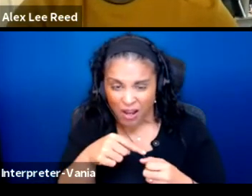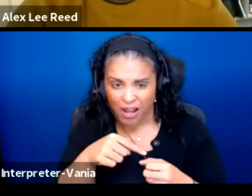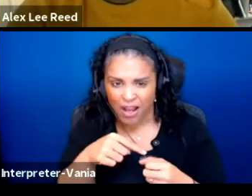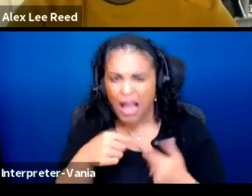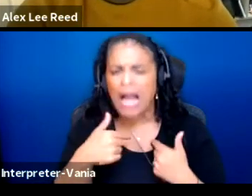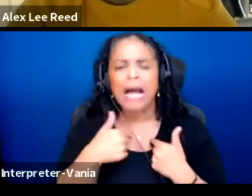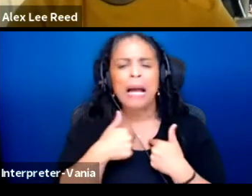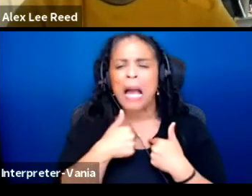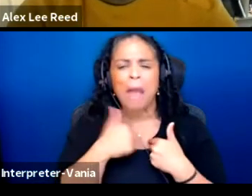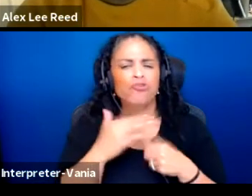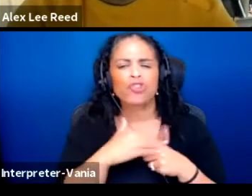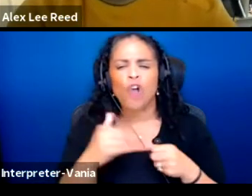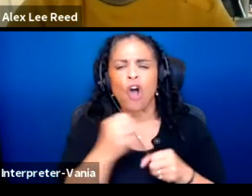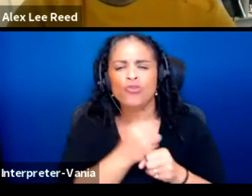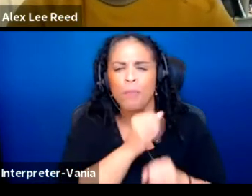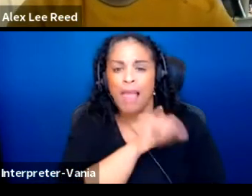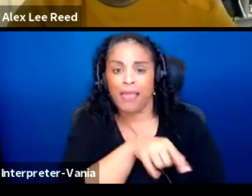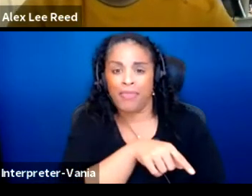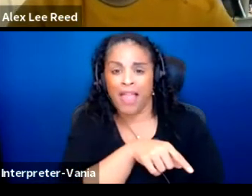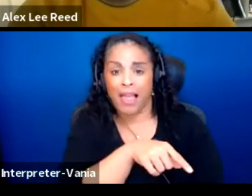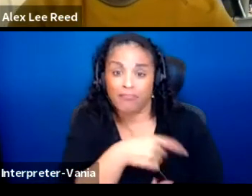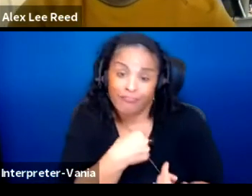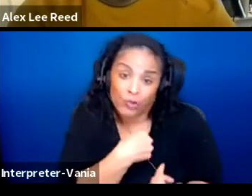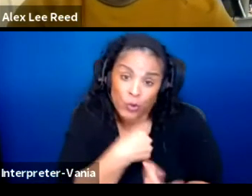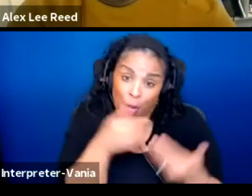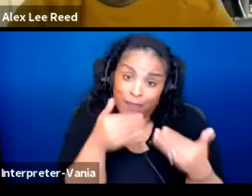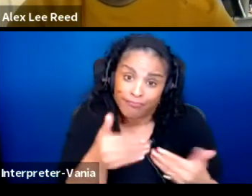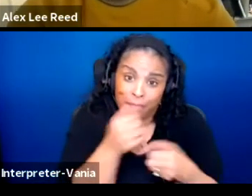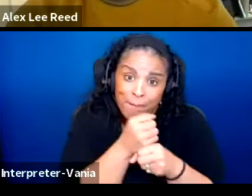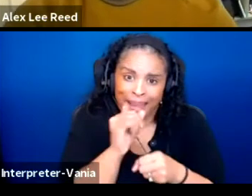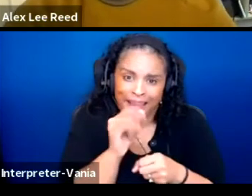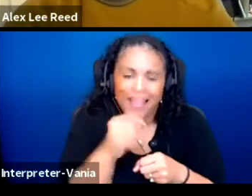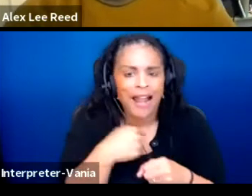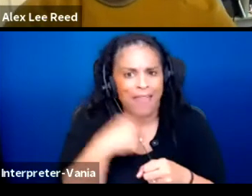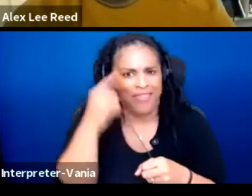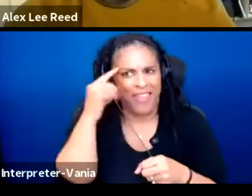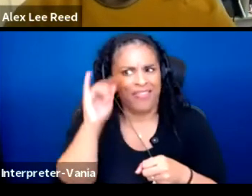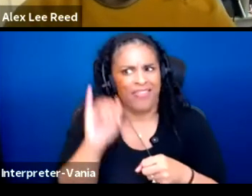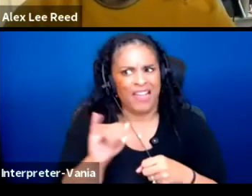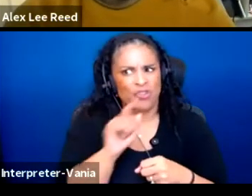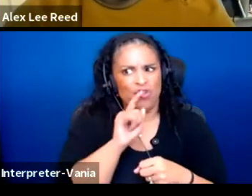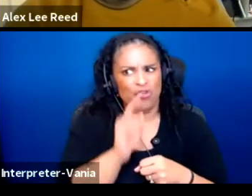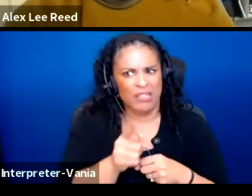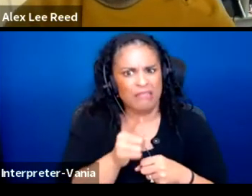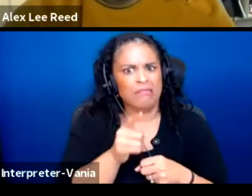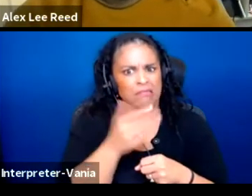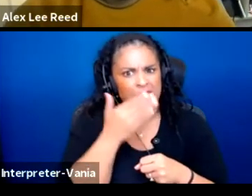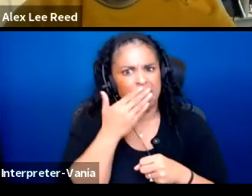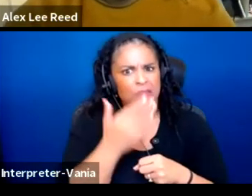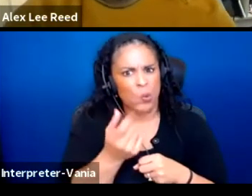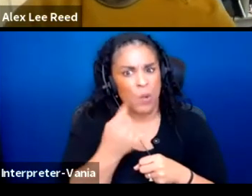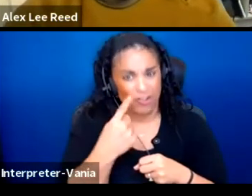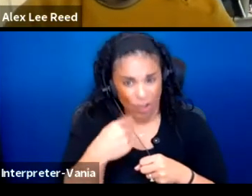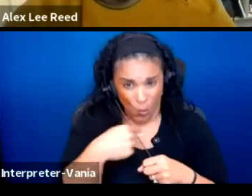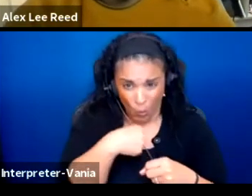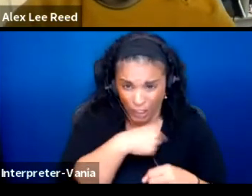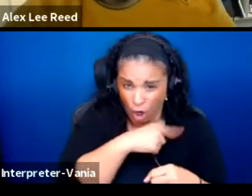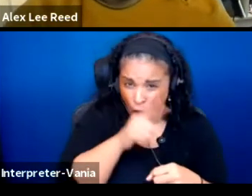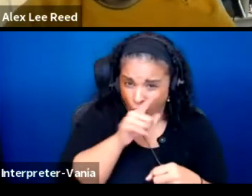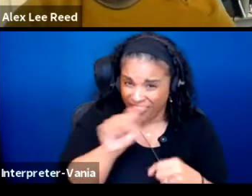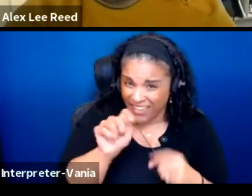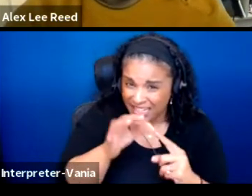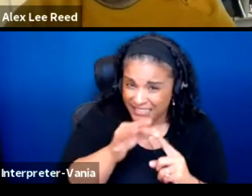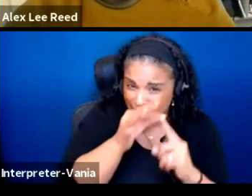make this thing, so I make it. But I think that it's a really valid question. Are we the exception? I hope we